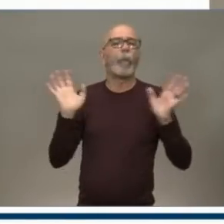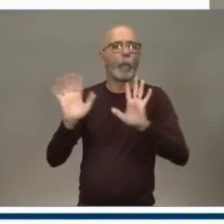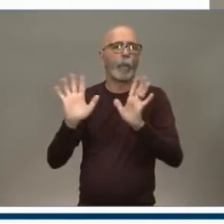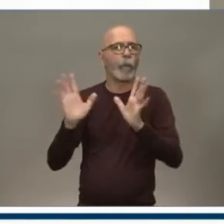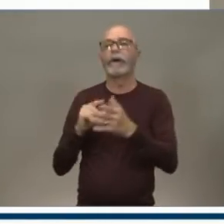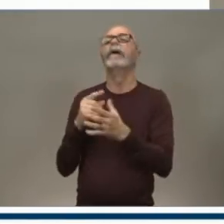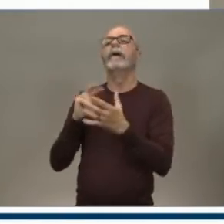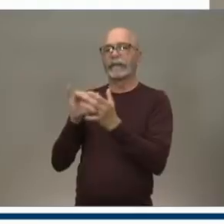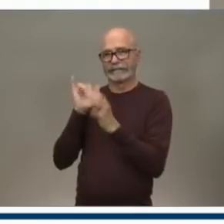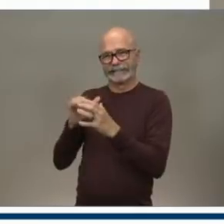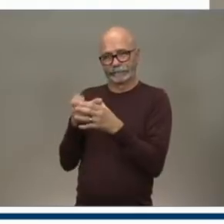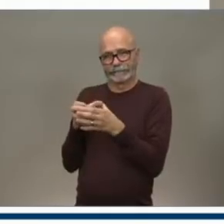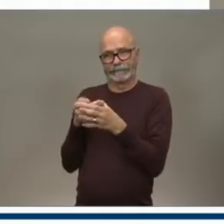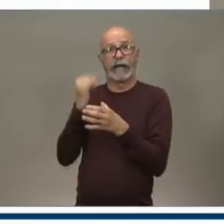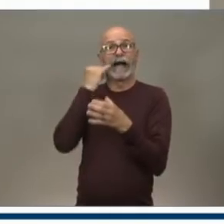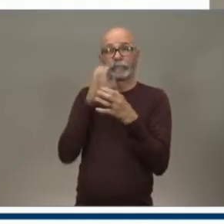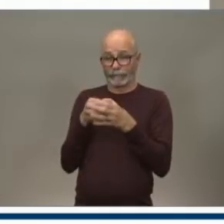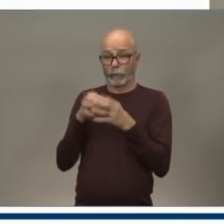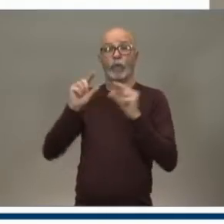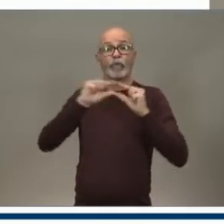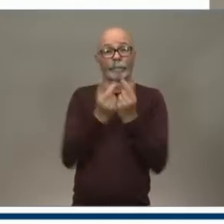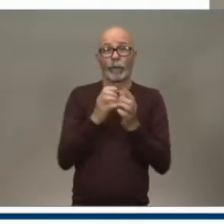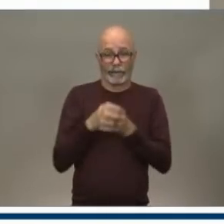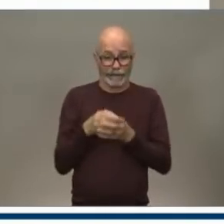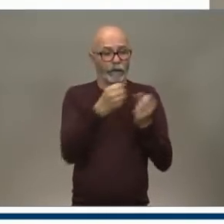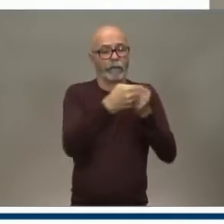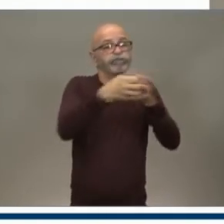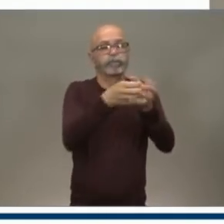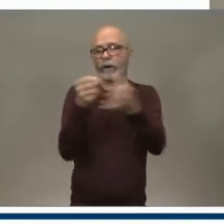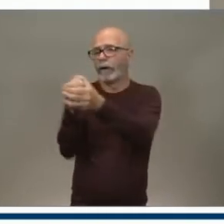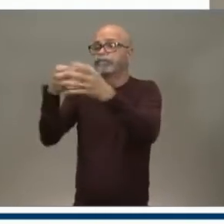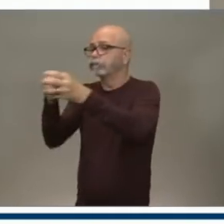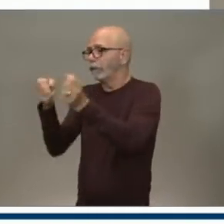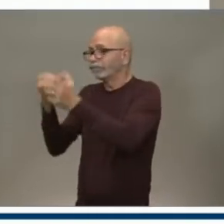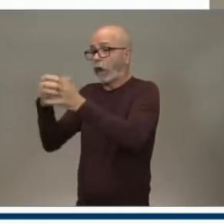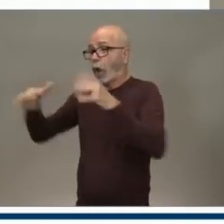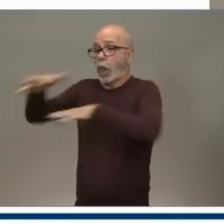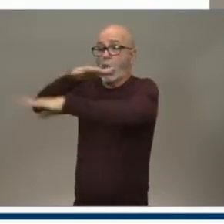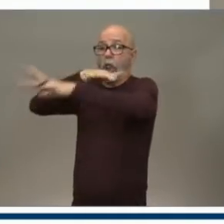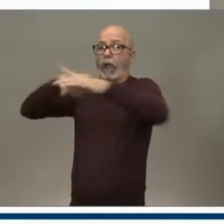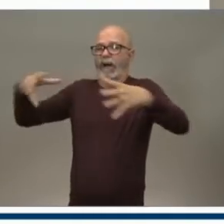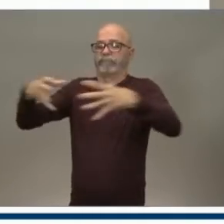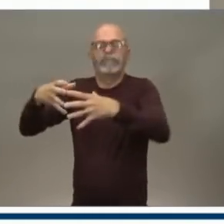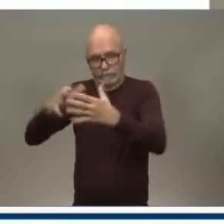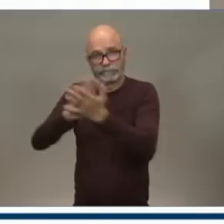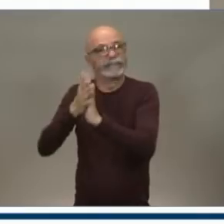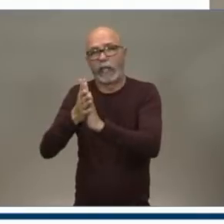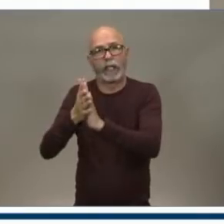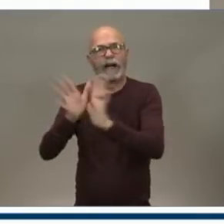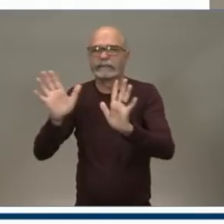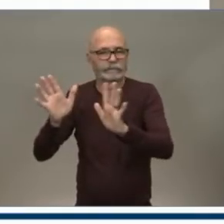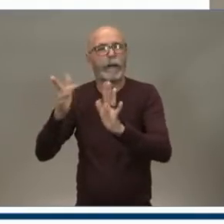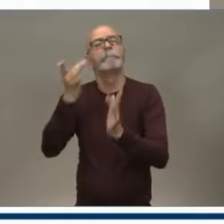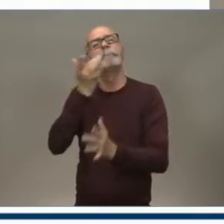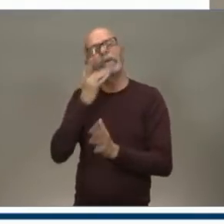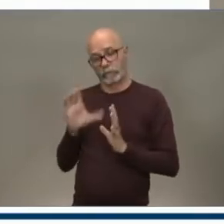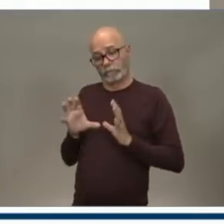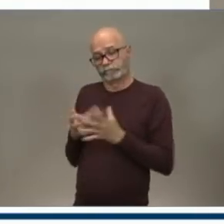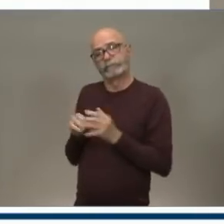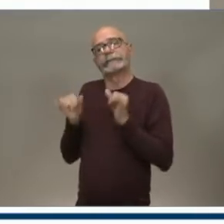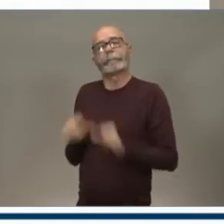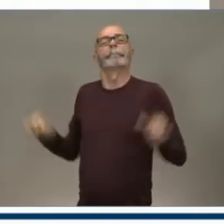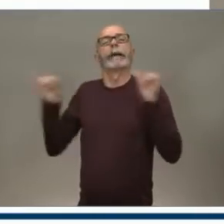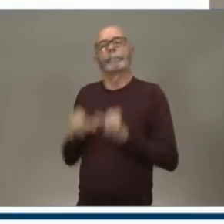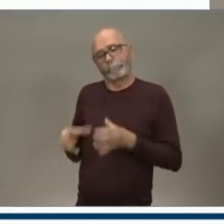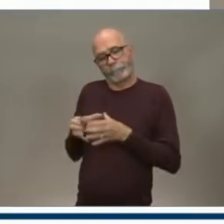10 groups of 10. Minimize your social groups. Keep it to as consistent as possible. Keep it to no more than 10 at any given